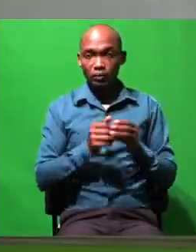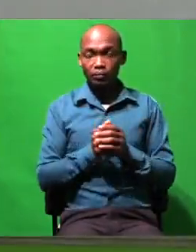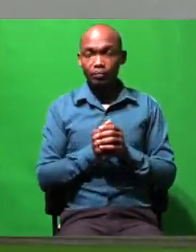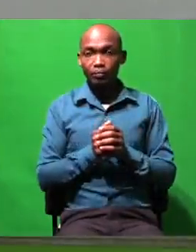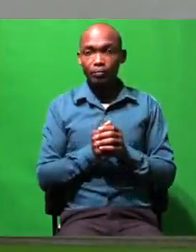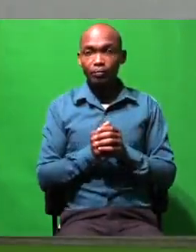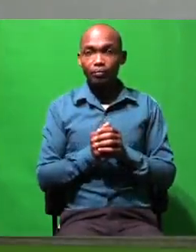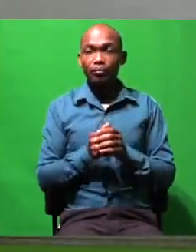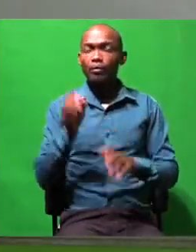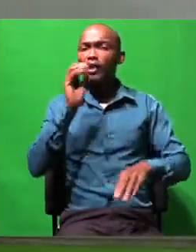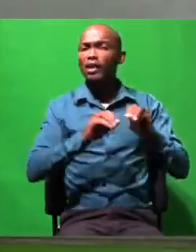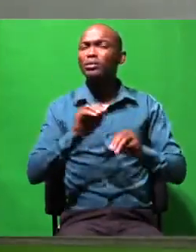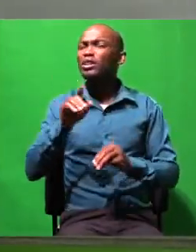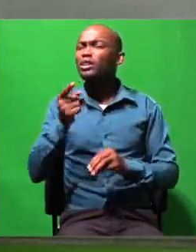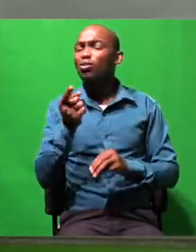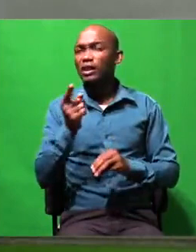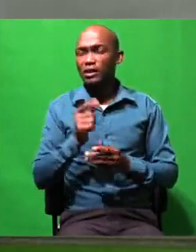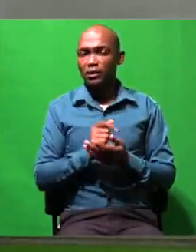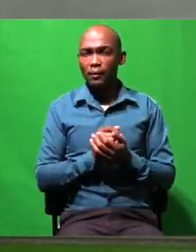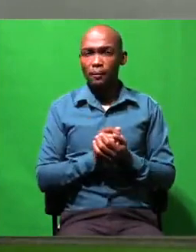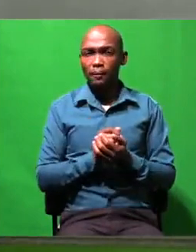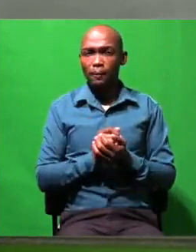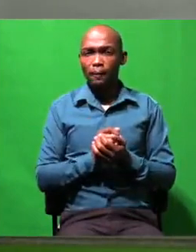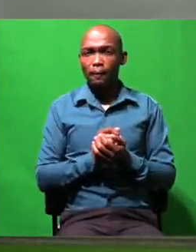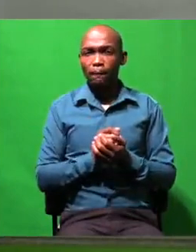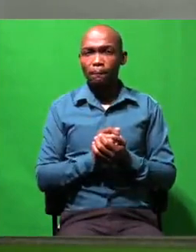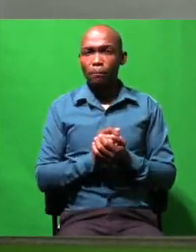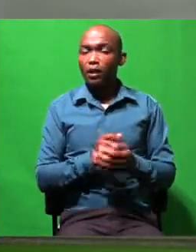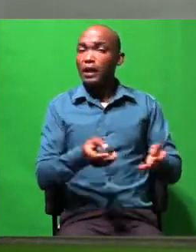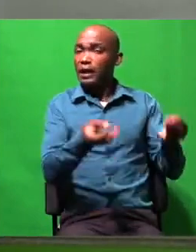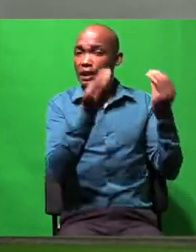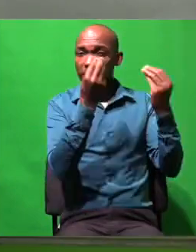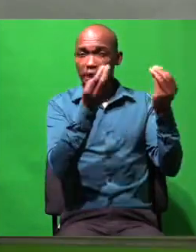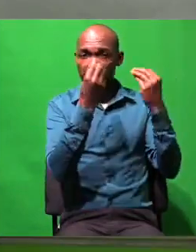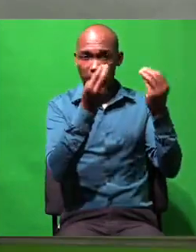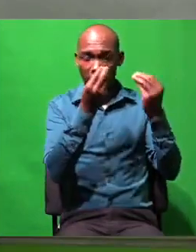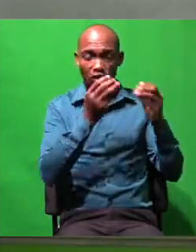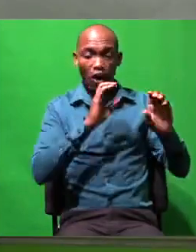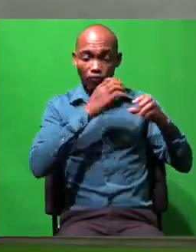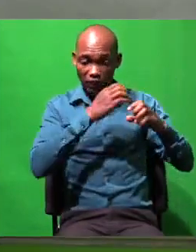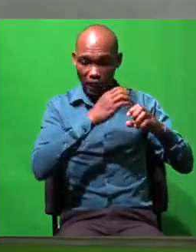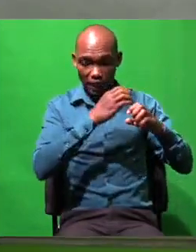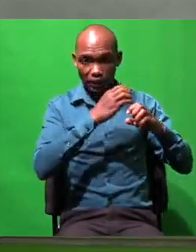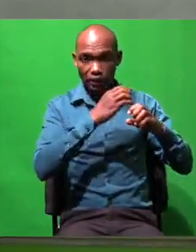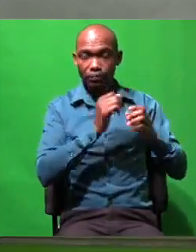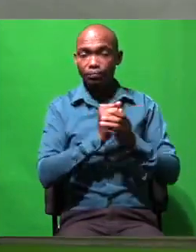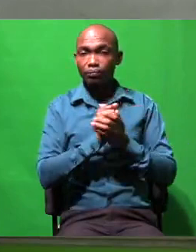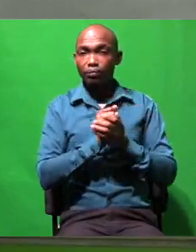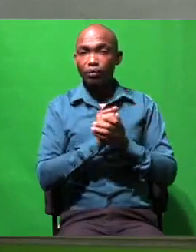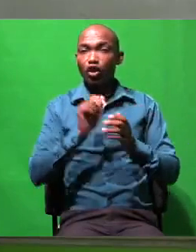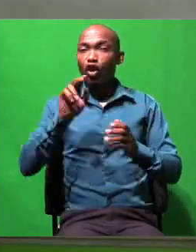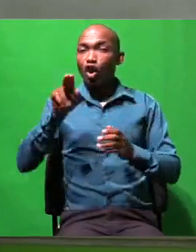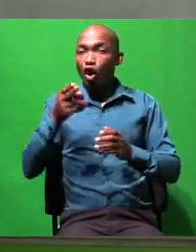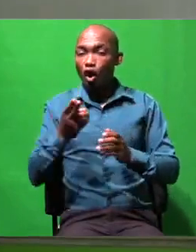So chemistry is what? Is a study of science, or branch